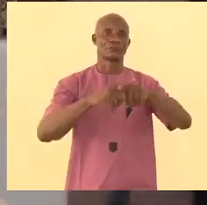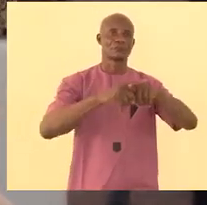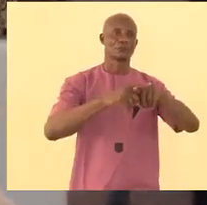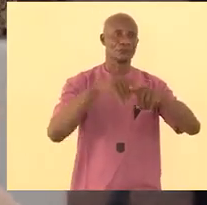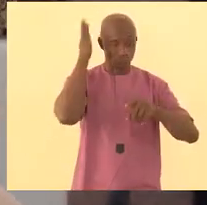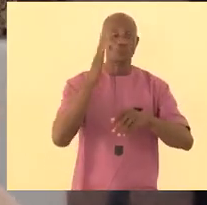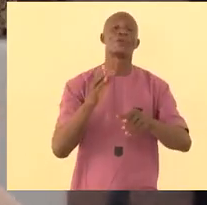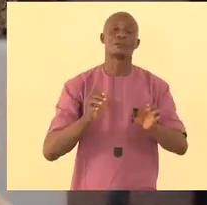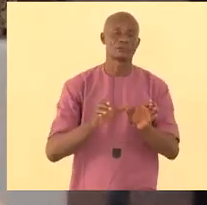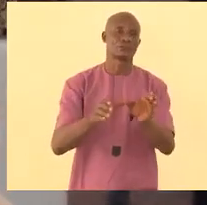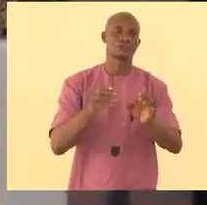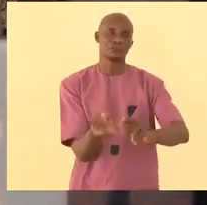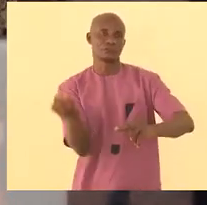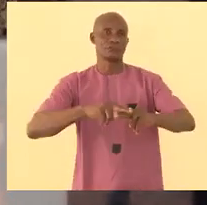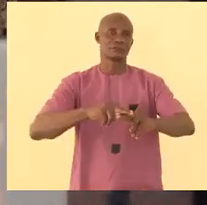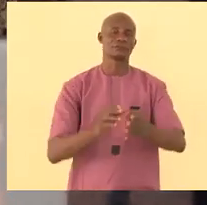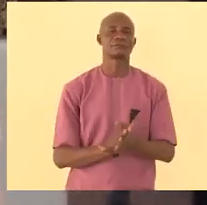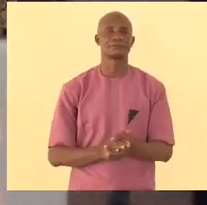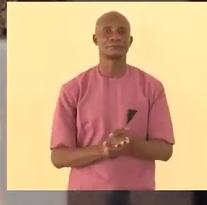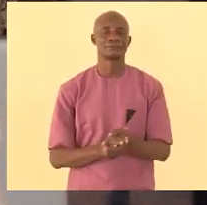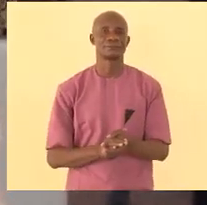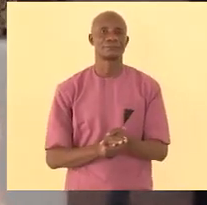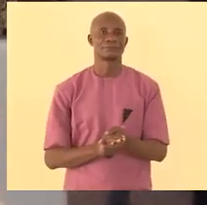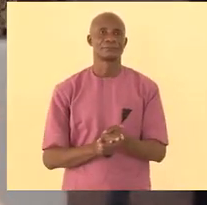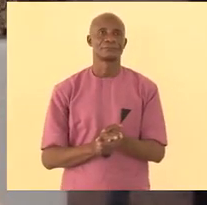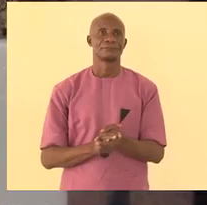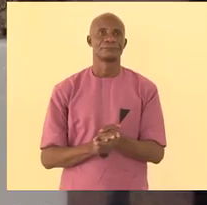conflicts will continue to increase.